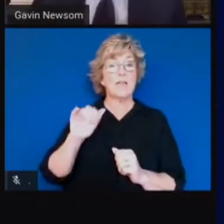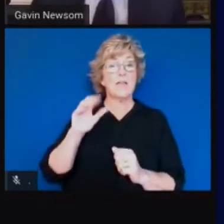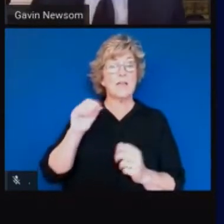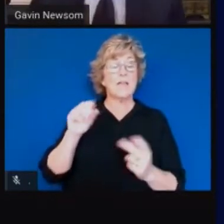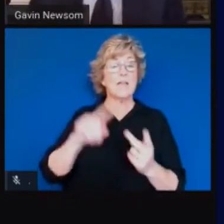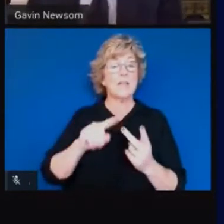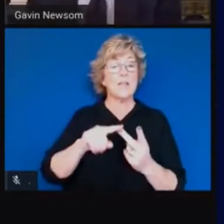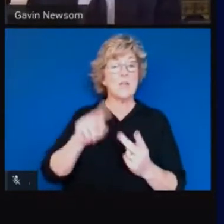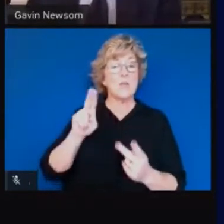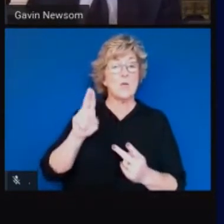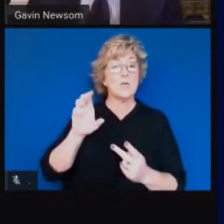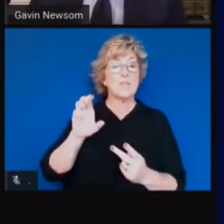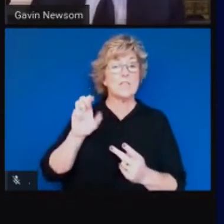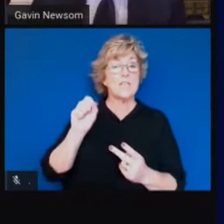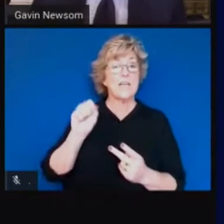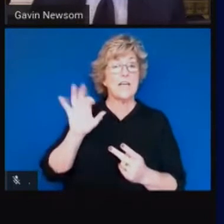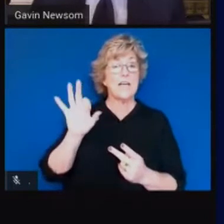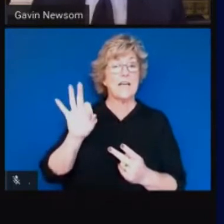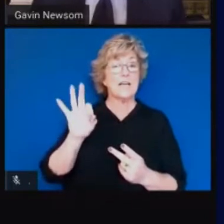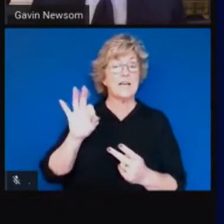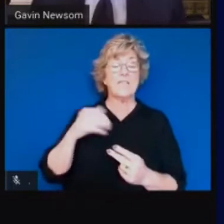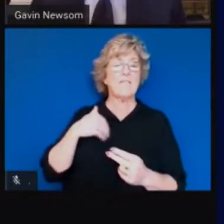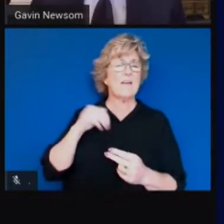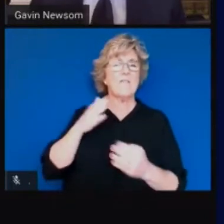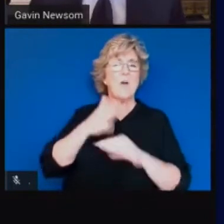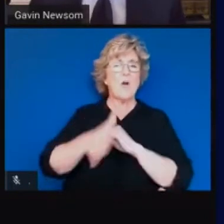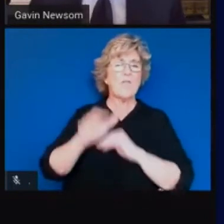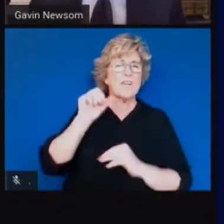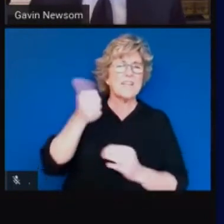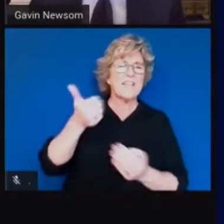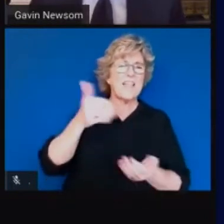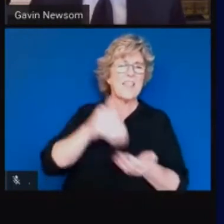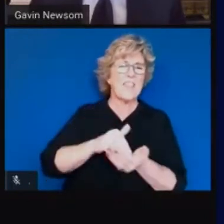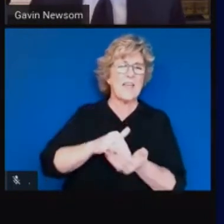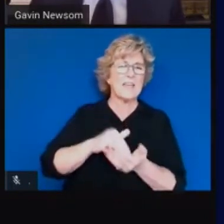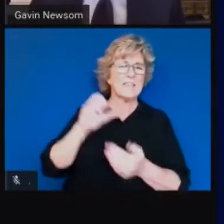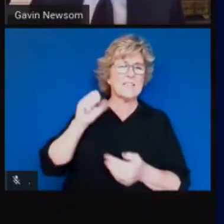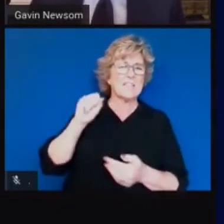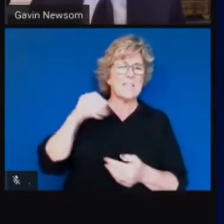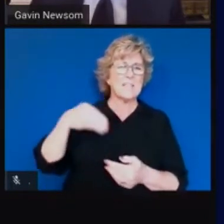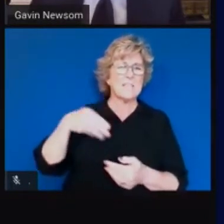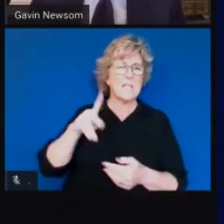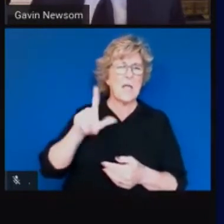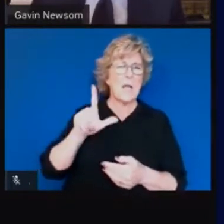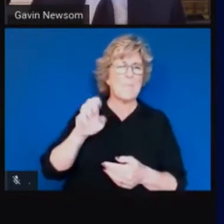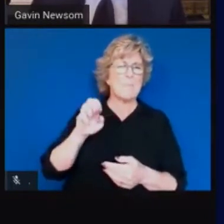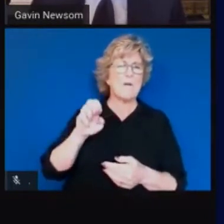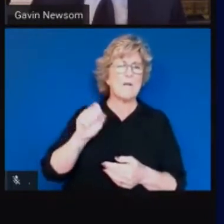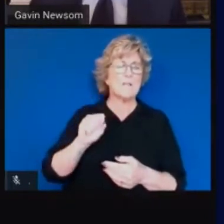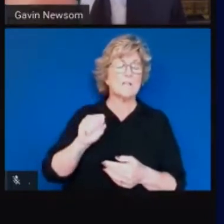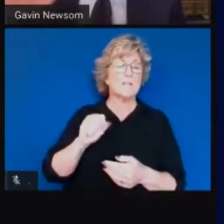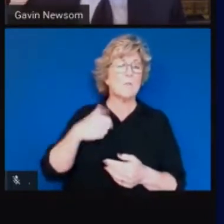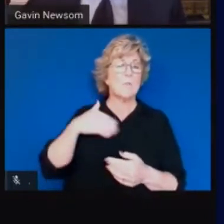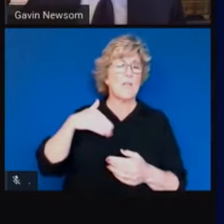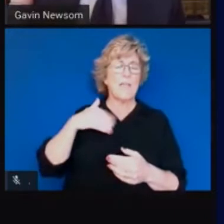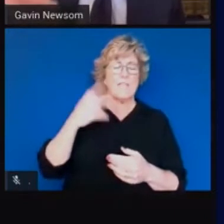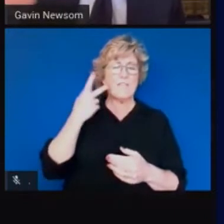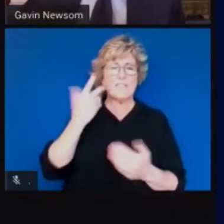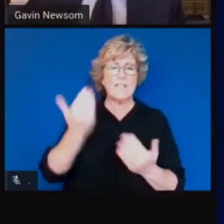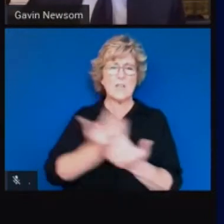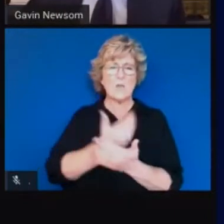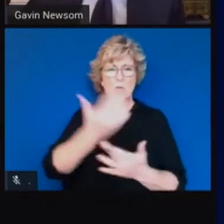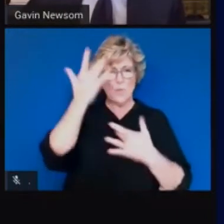UCSF. So upwards of 10,000 samples. We haven't seen anything related to a new strain yet, and that's